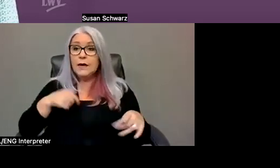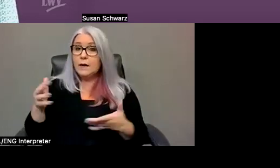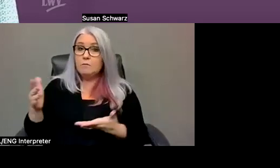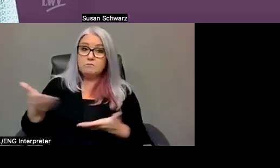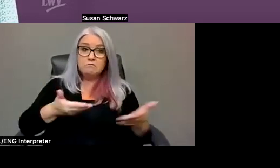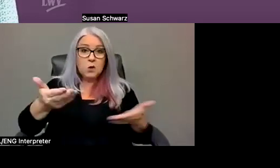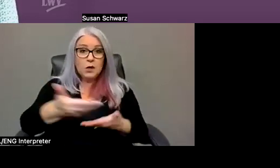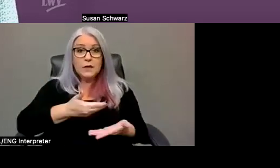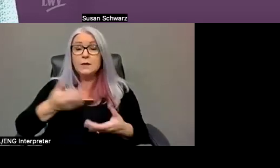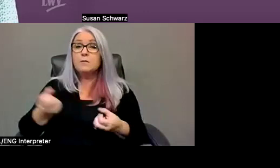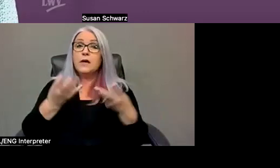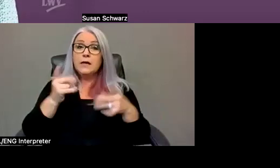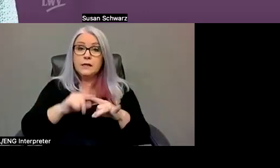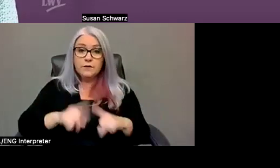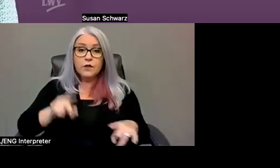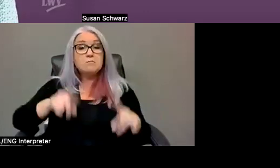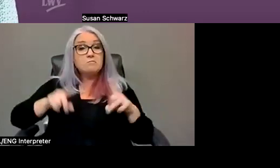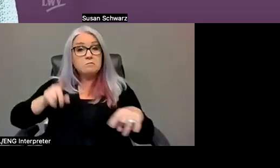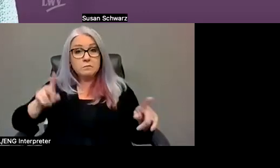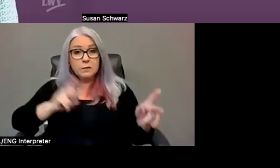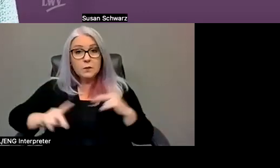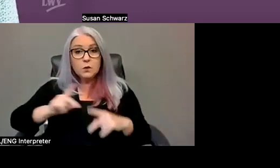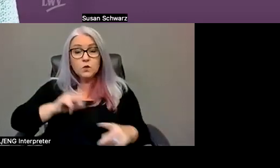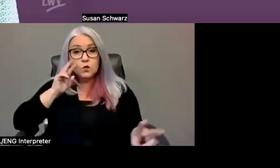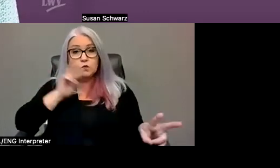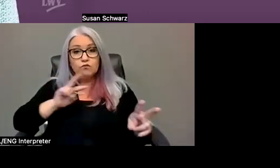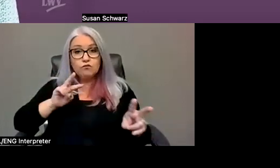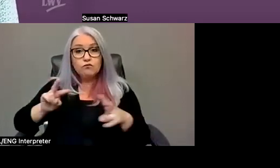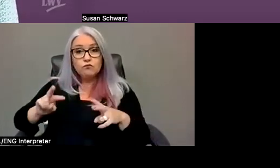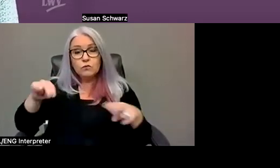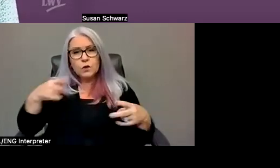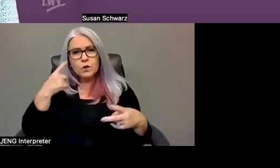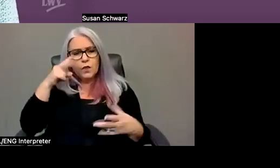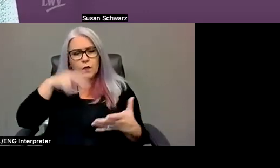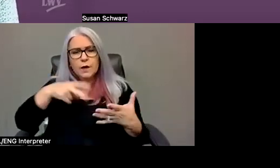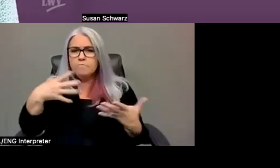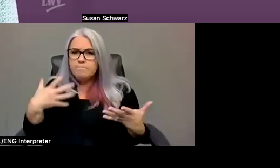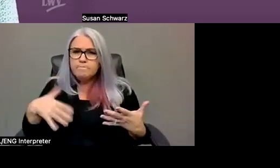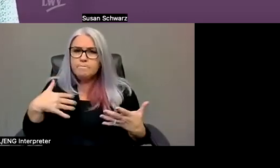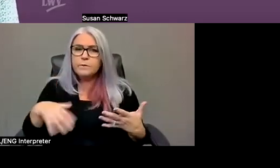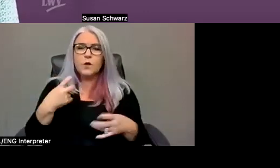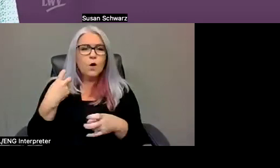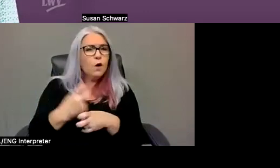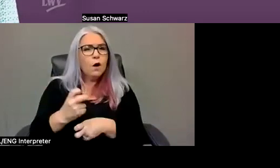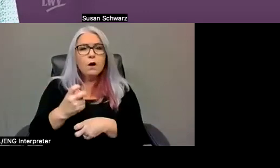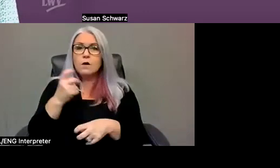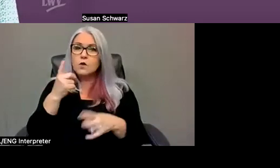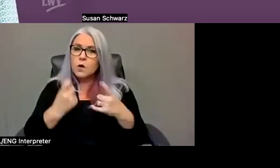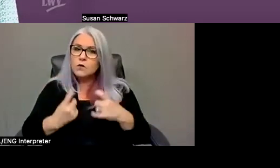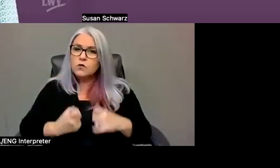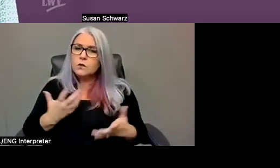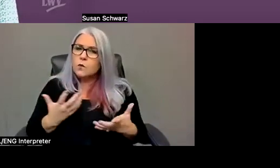to really, frankly, take tough questions and see what could we do to make this